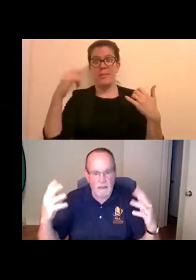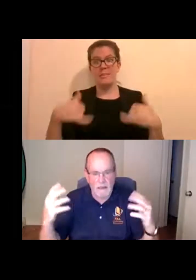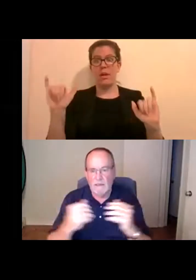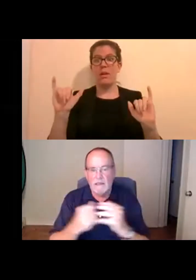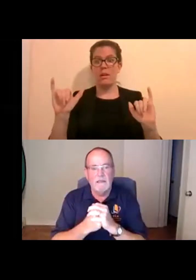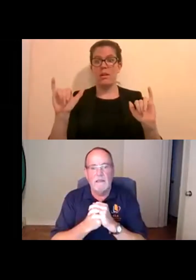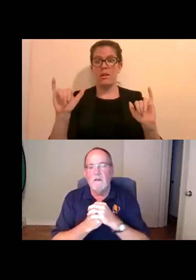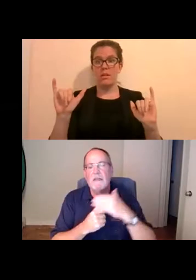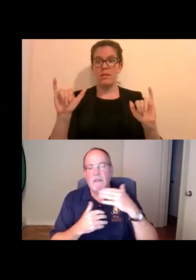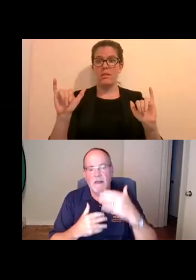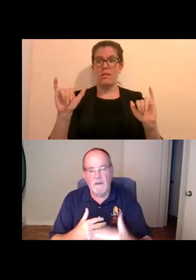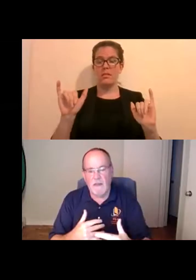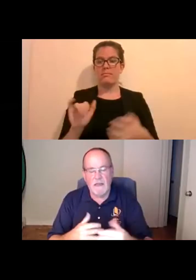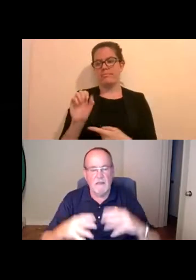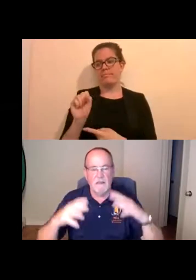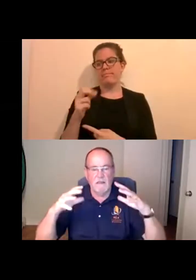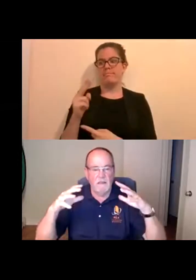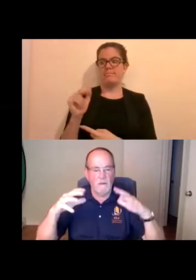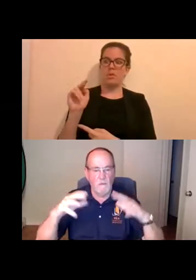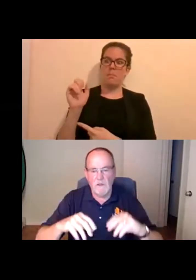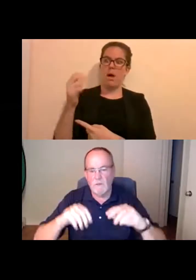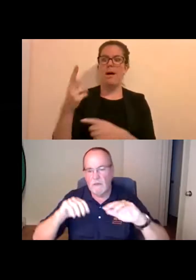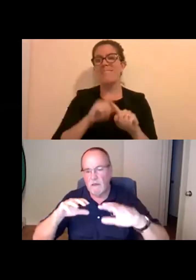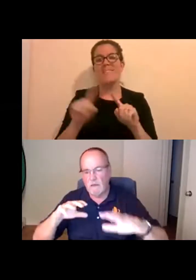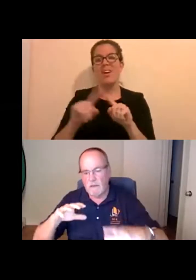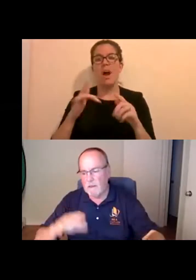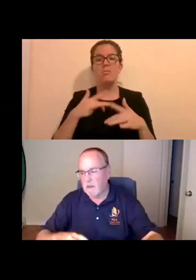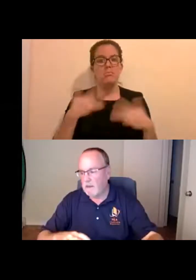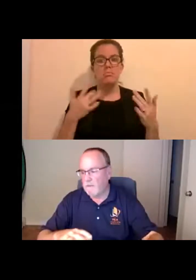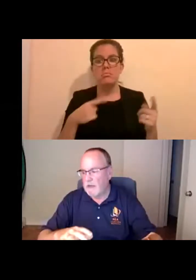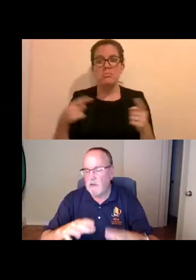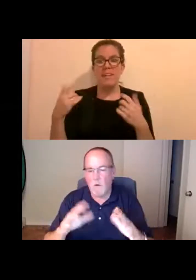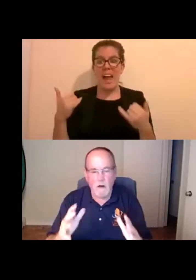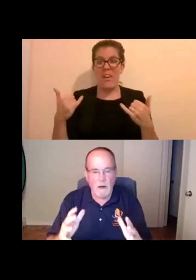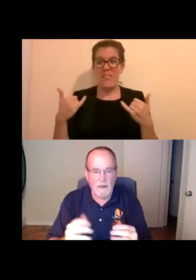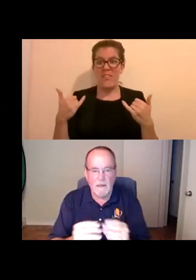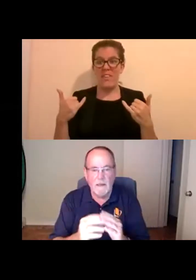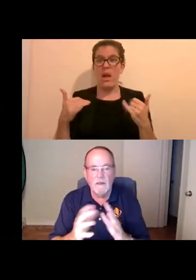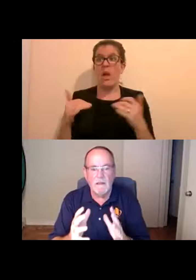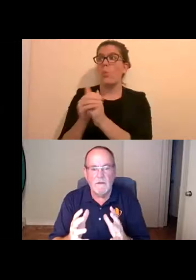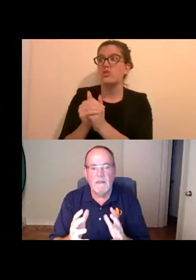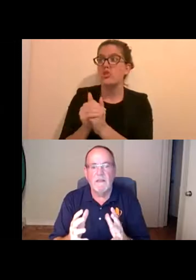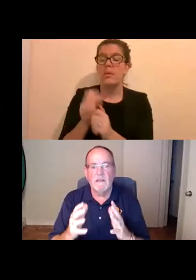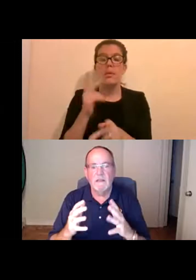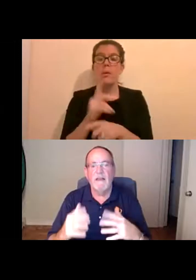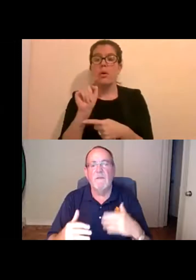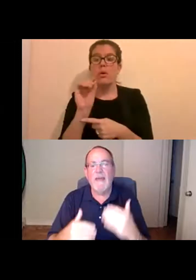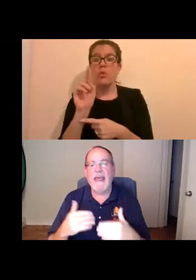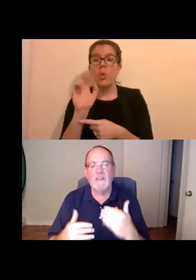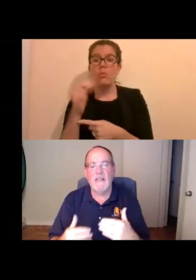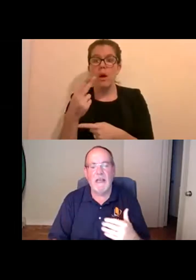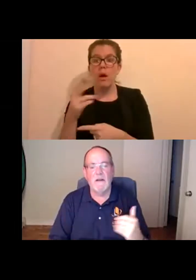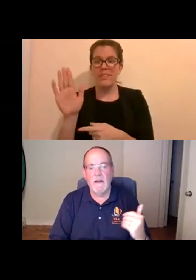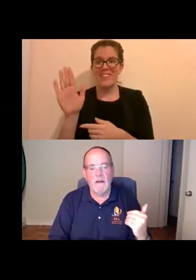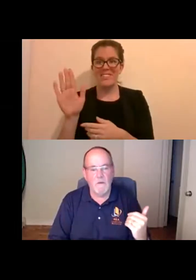Shema and the different things that have gone down, the worship, the Torah, and all the different things that have been